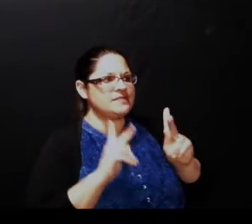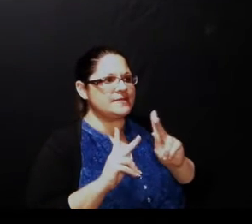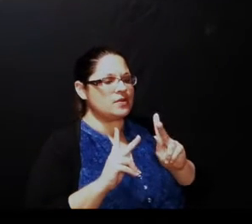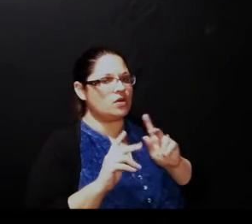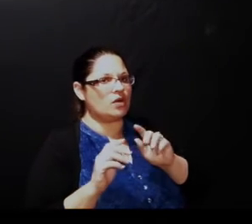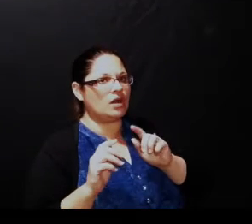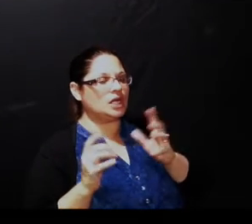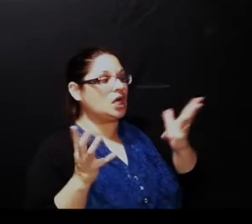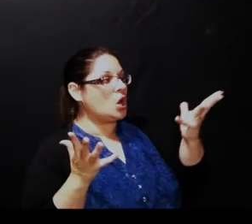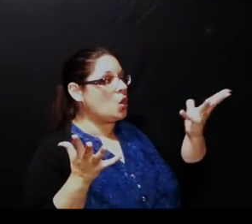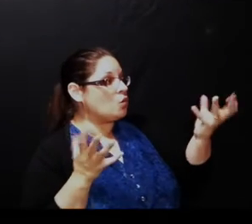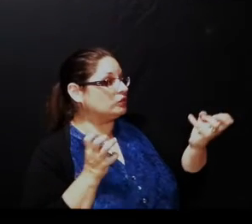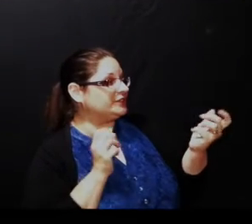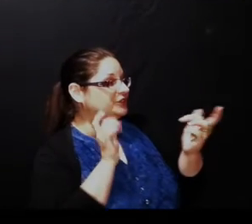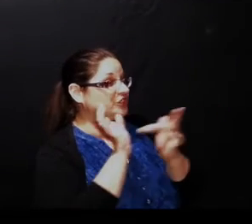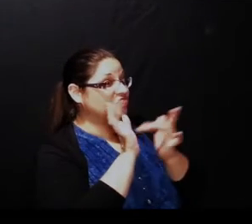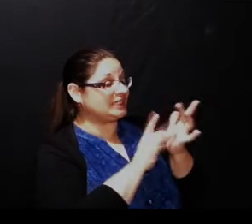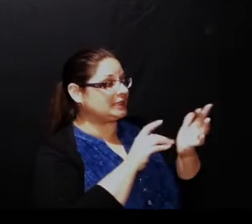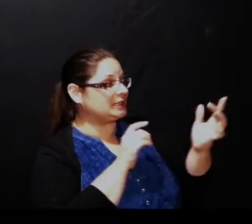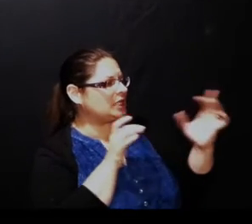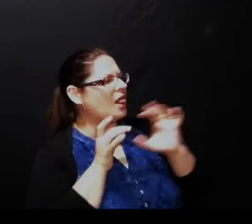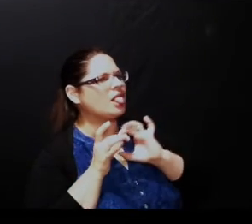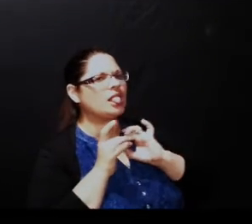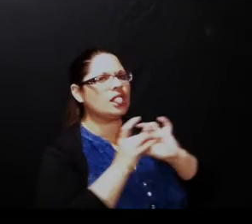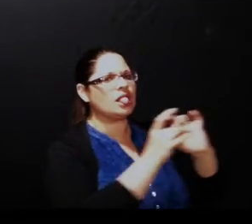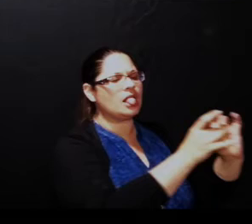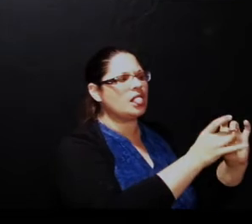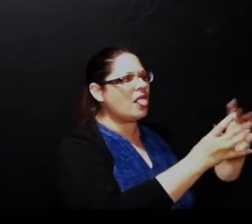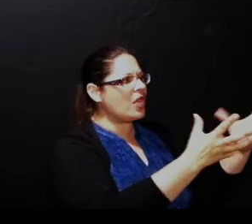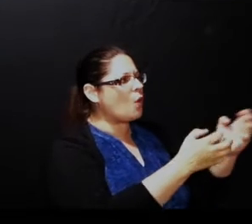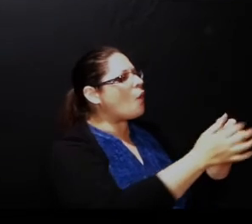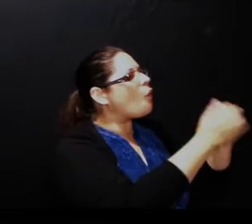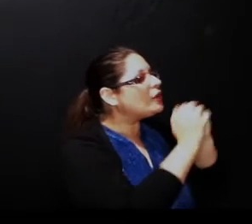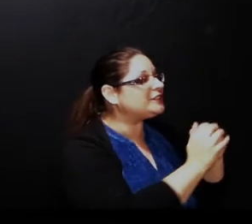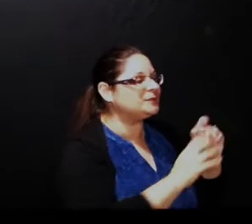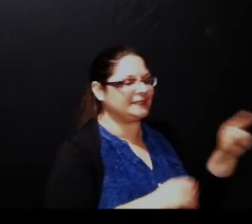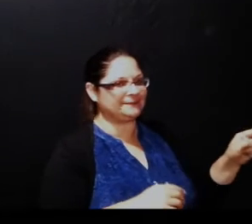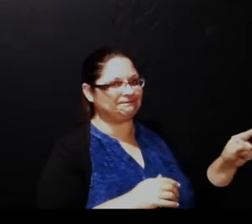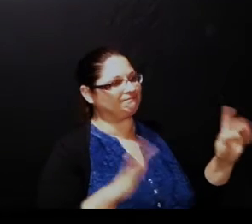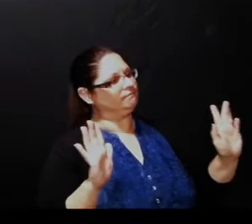be stopped. This party has to be broken up.